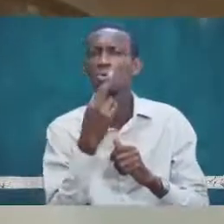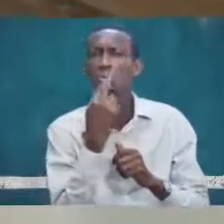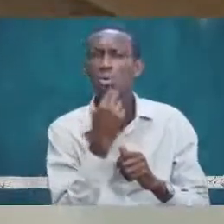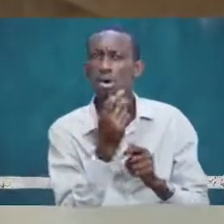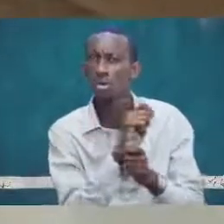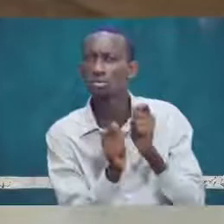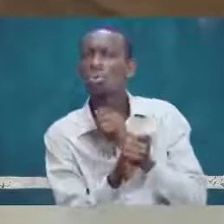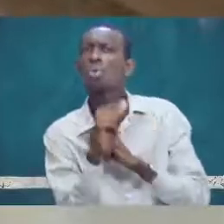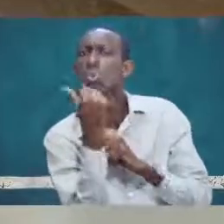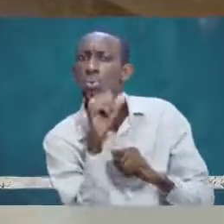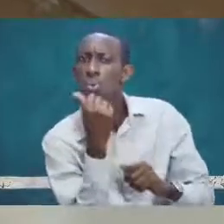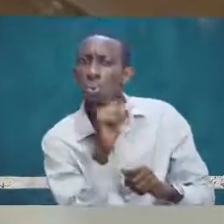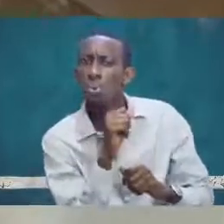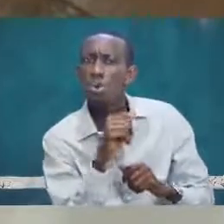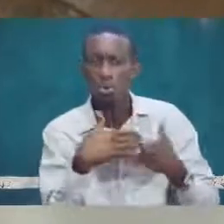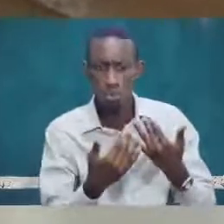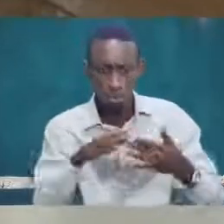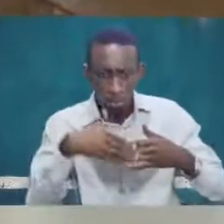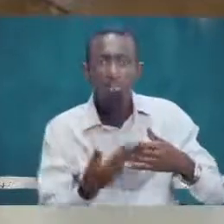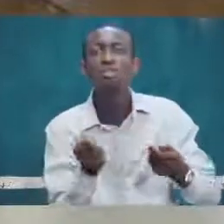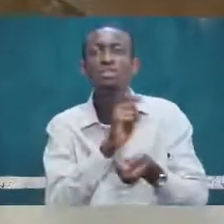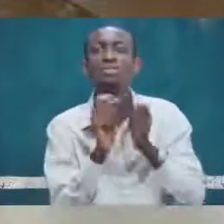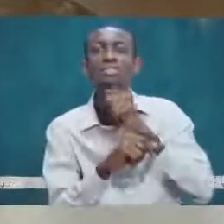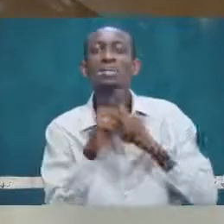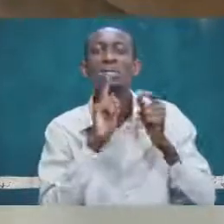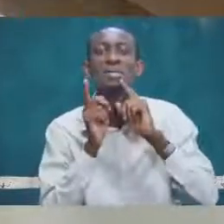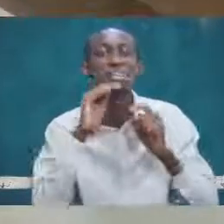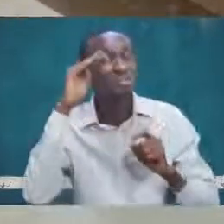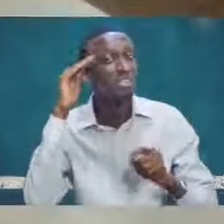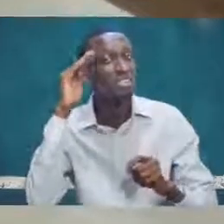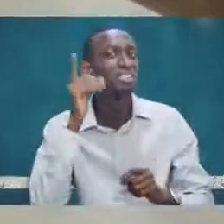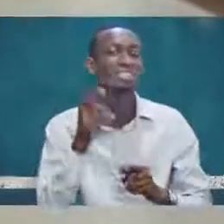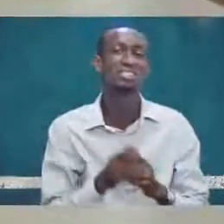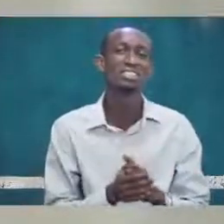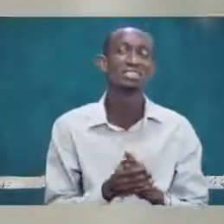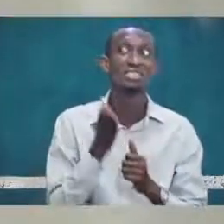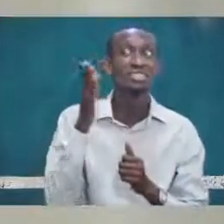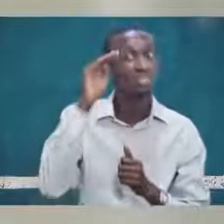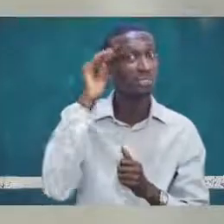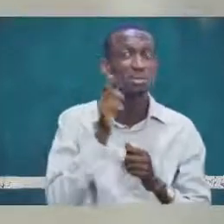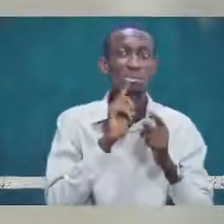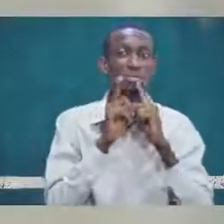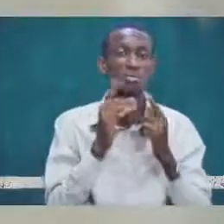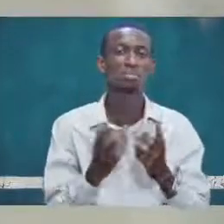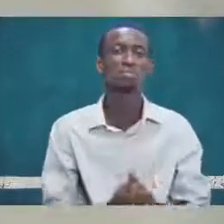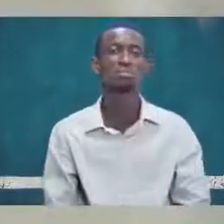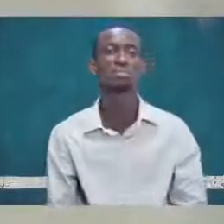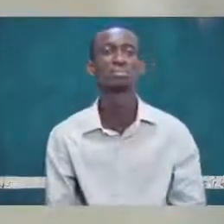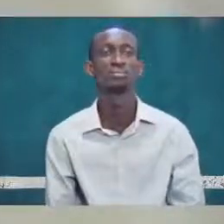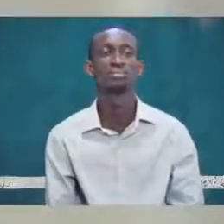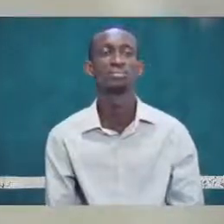and then it is turning again to purple once again. So there is purplish